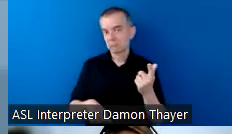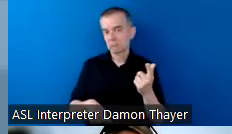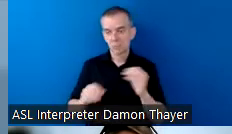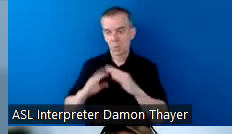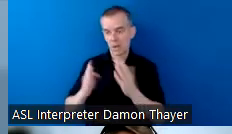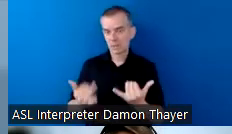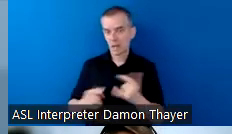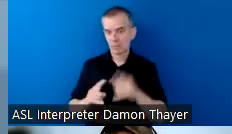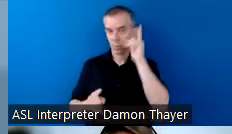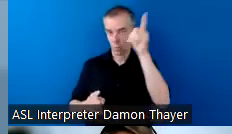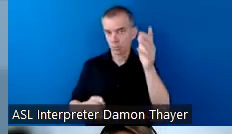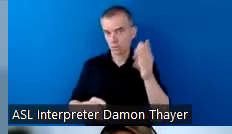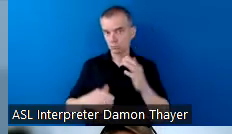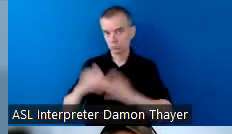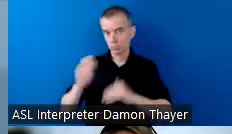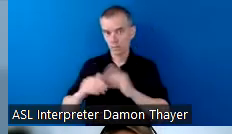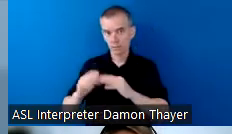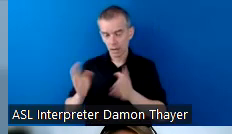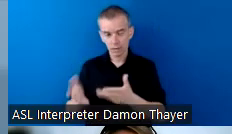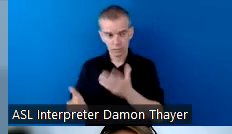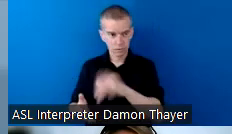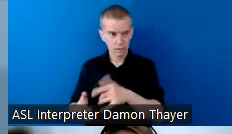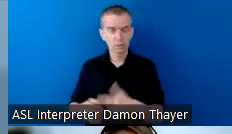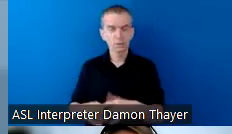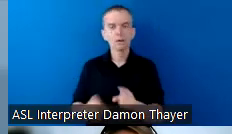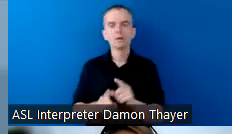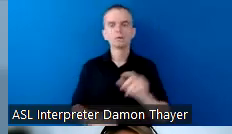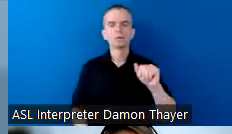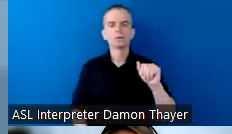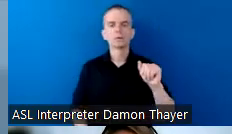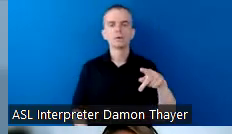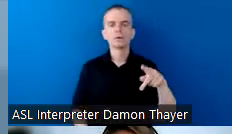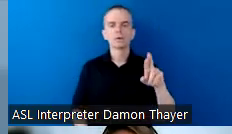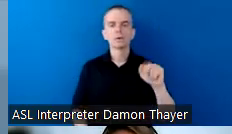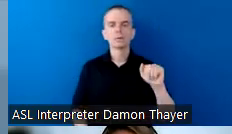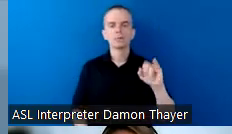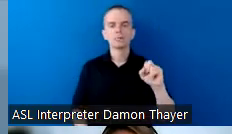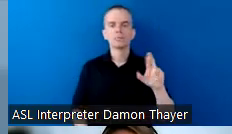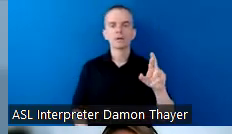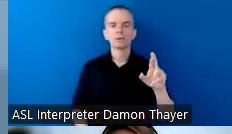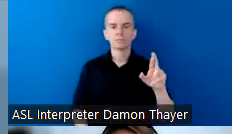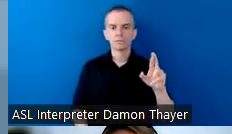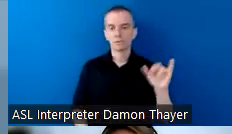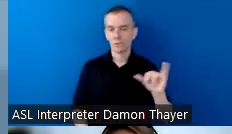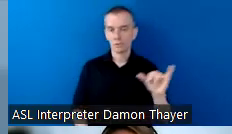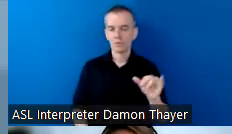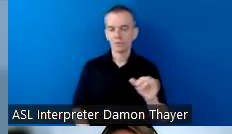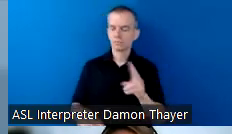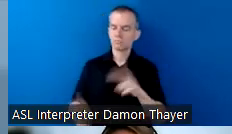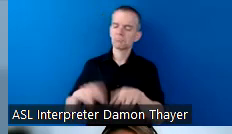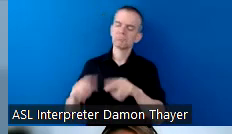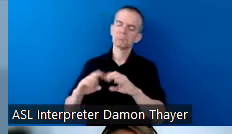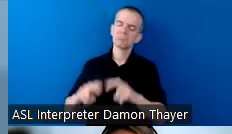built. And it also relates to appraisals. So the valuation of housing